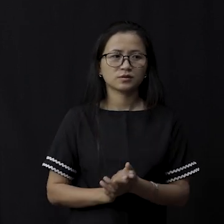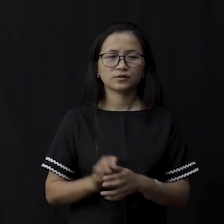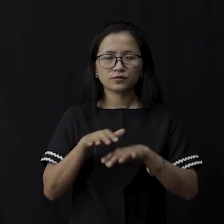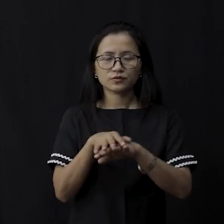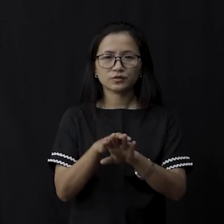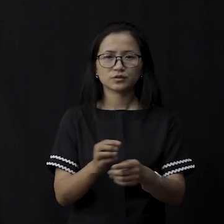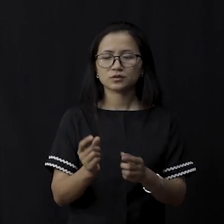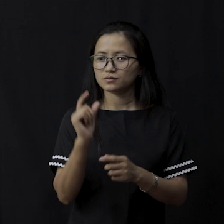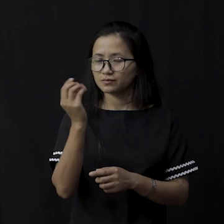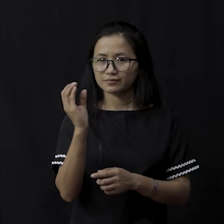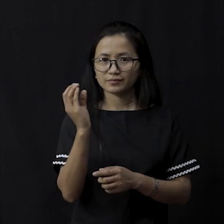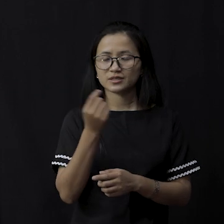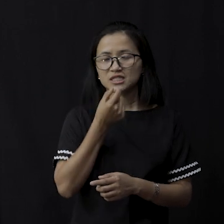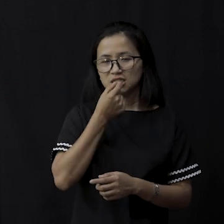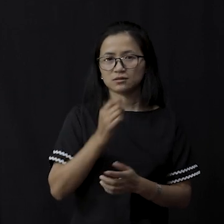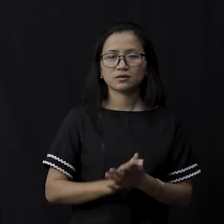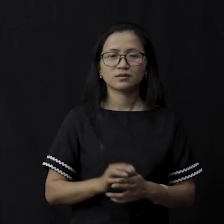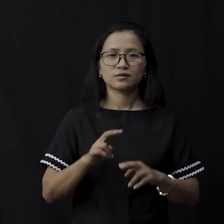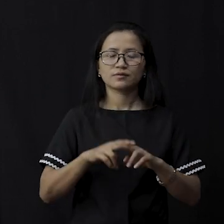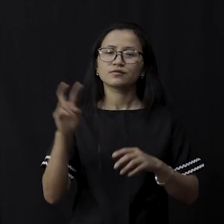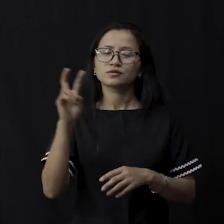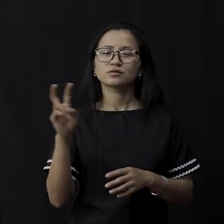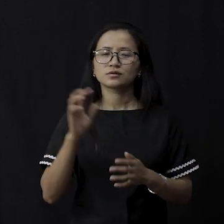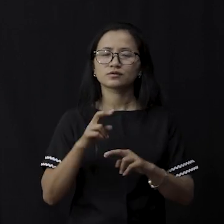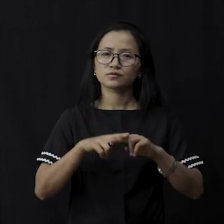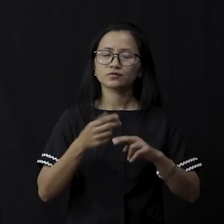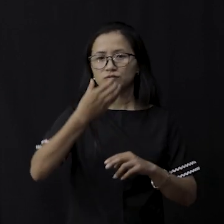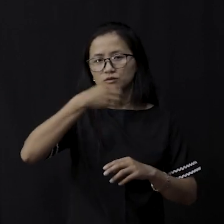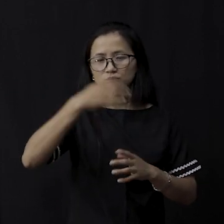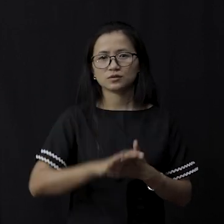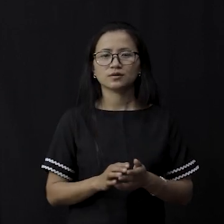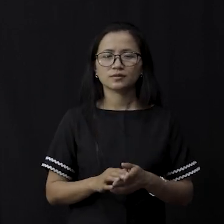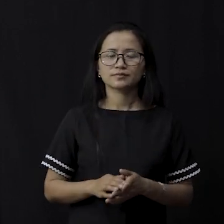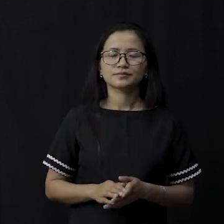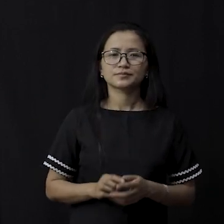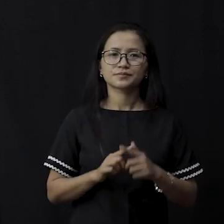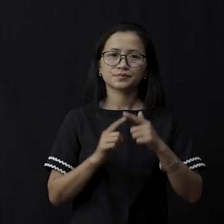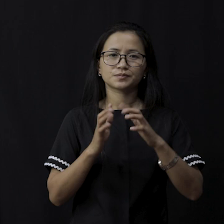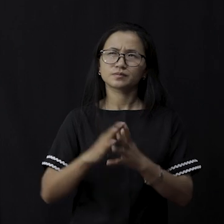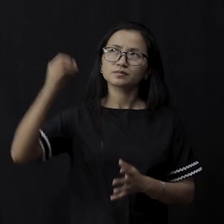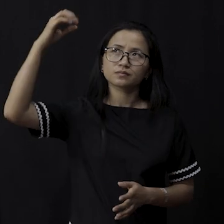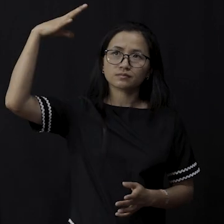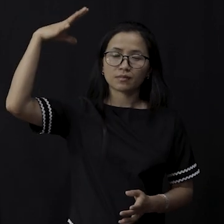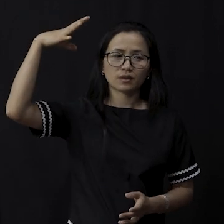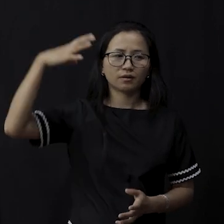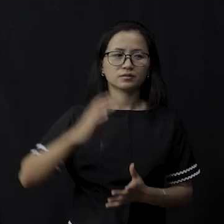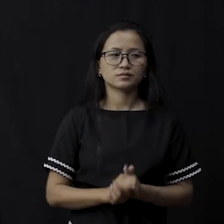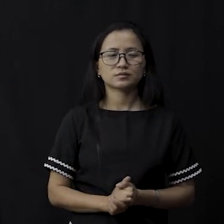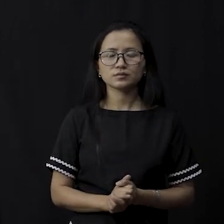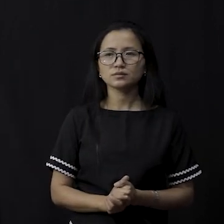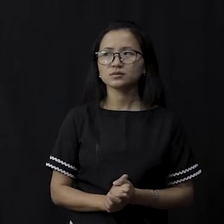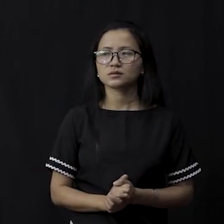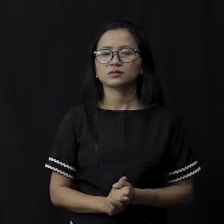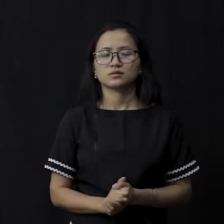eggs, vegetables, fruits, etc. And sunlight. Sunlight, you must know that